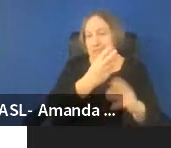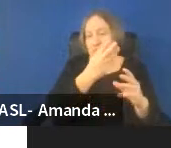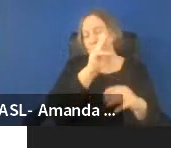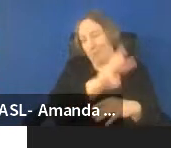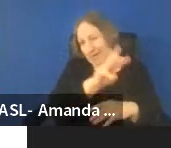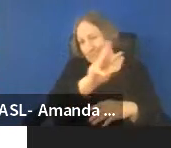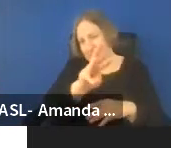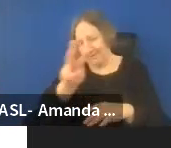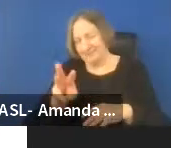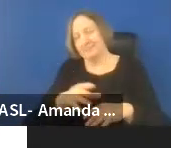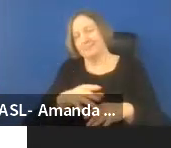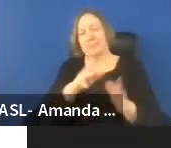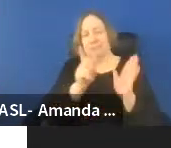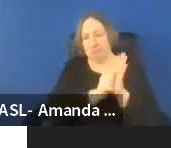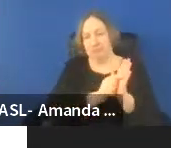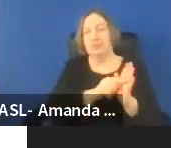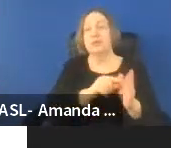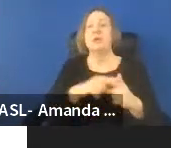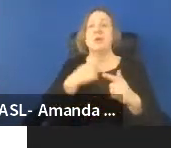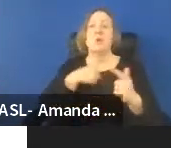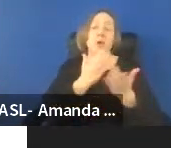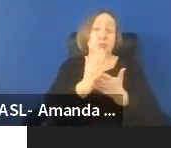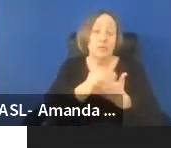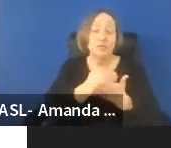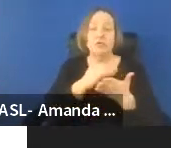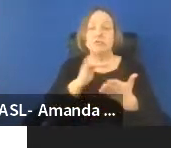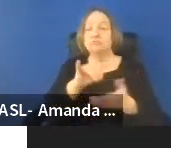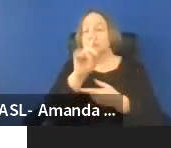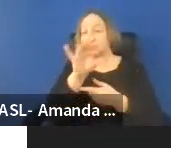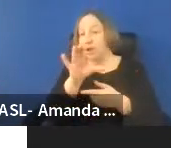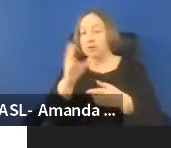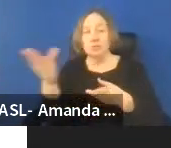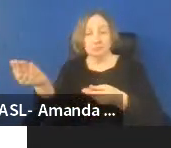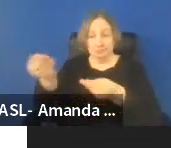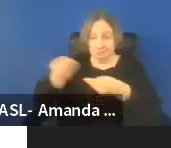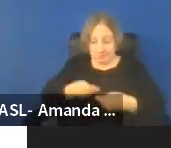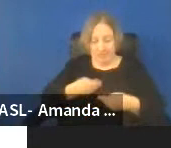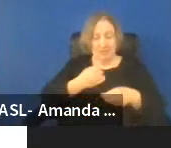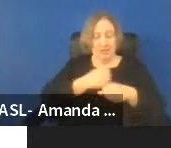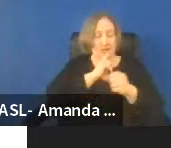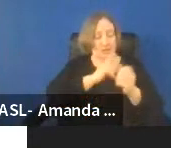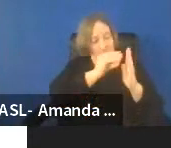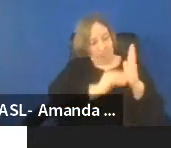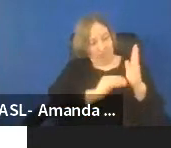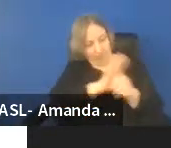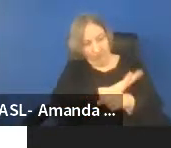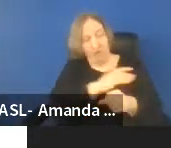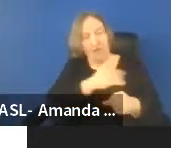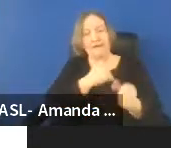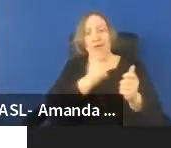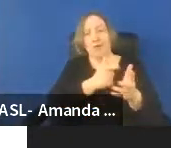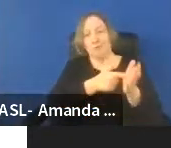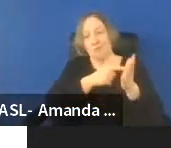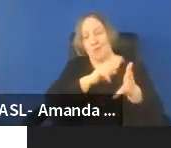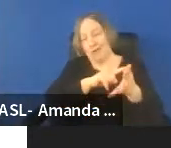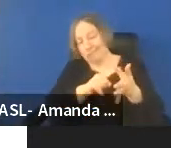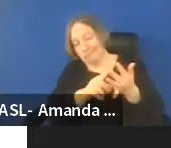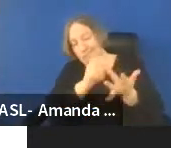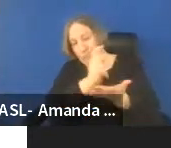We review the documents submitted for the agenda to make sure they are complete and include all the required